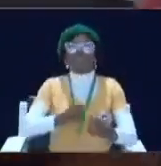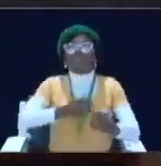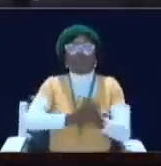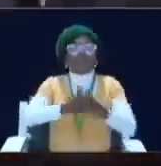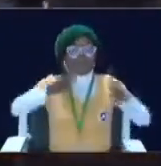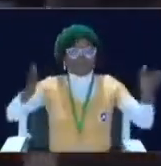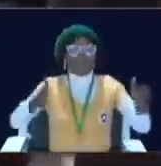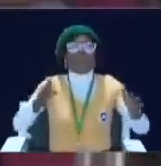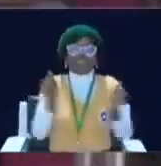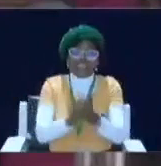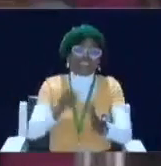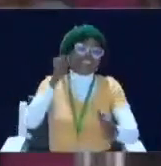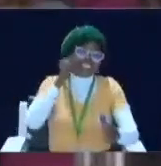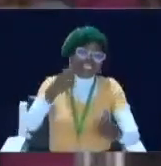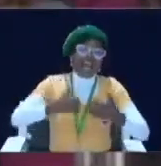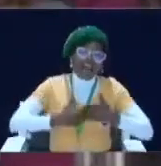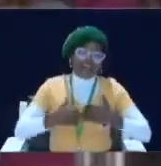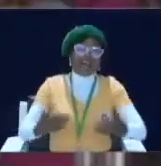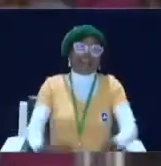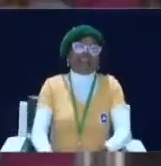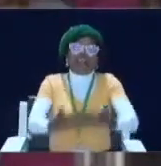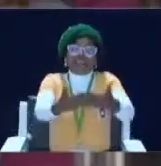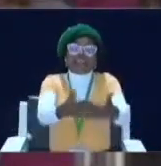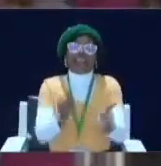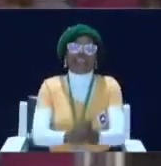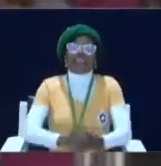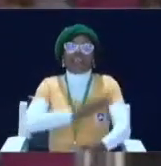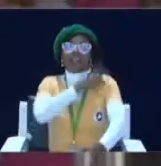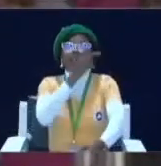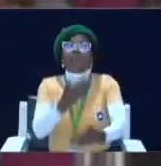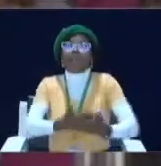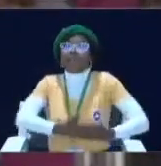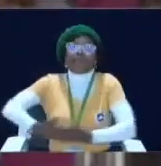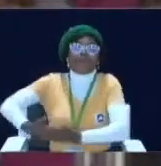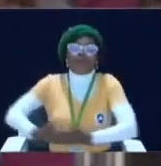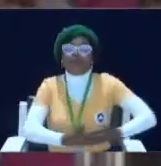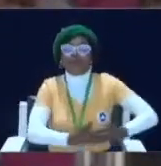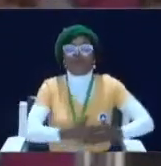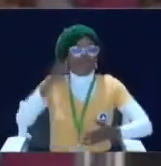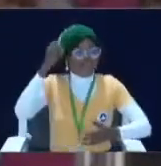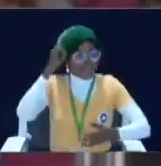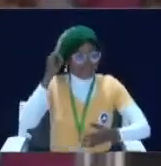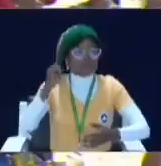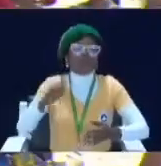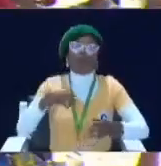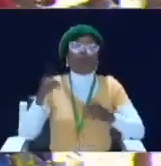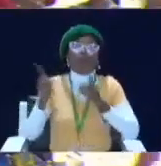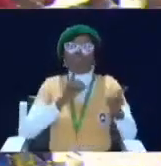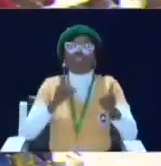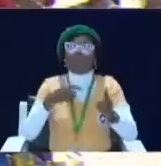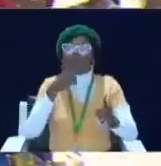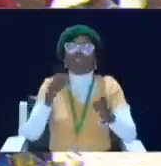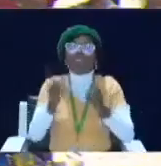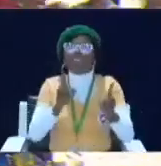that baby for 10 months and 2 weeks. Who did it?